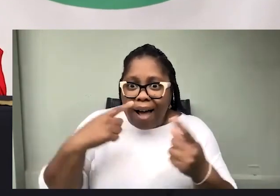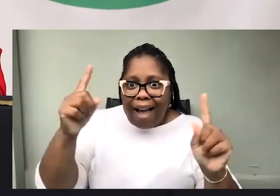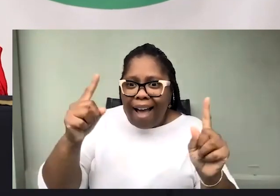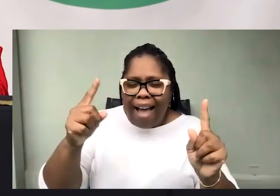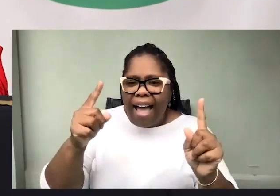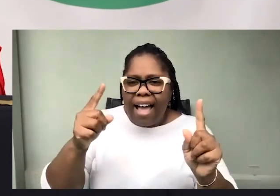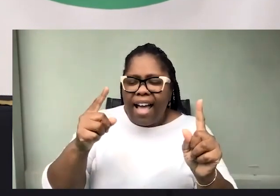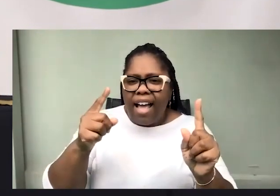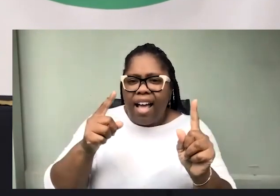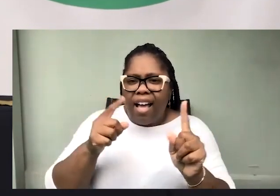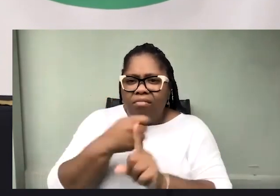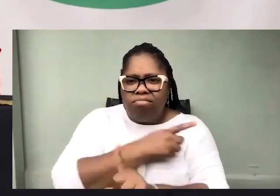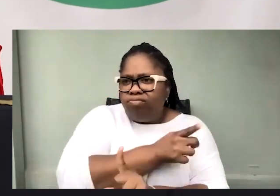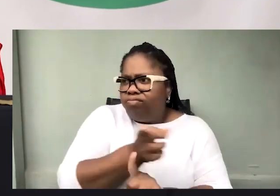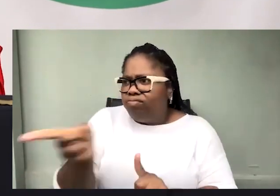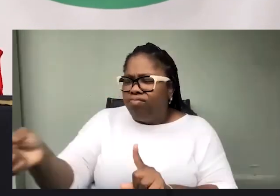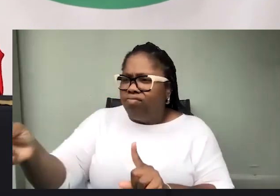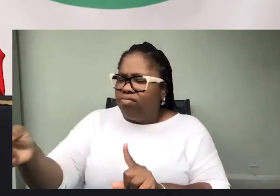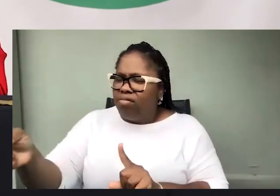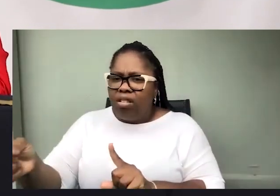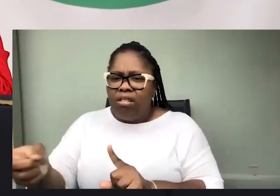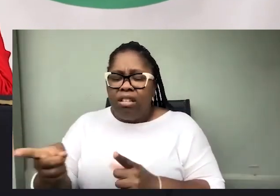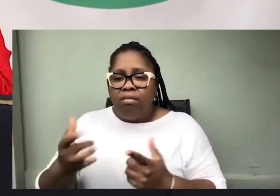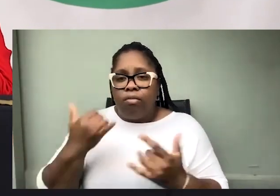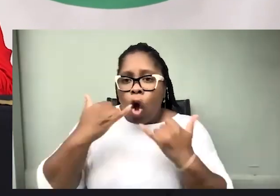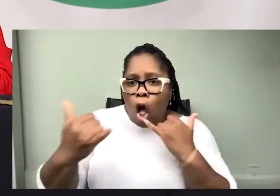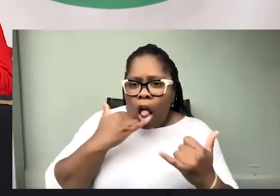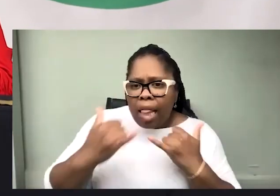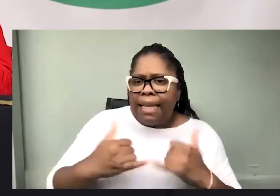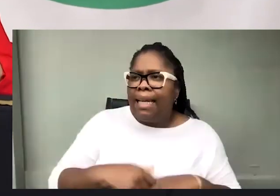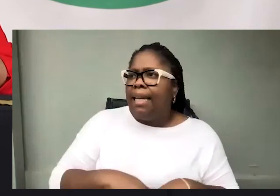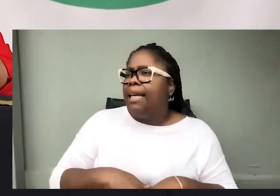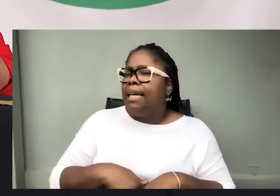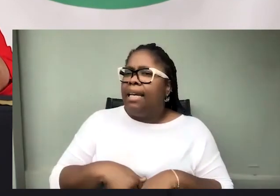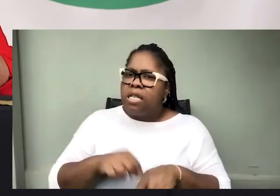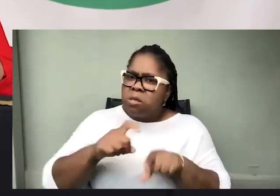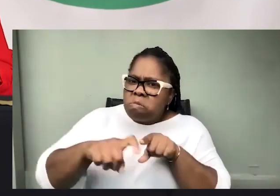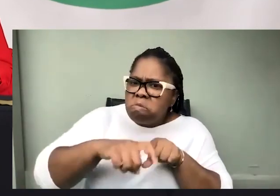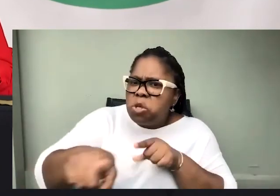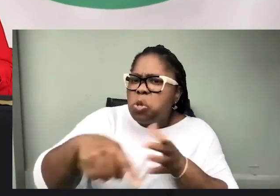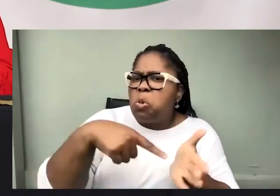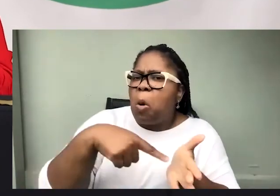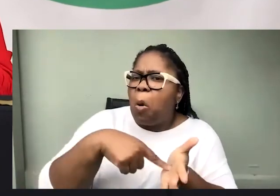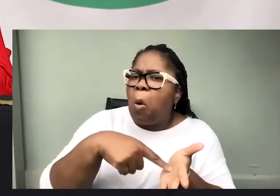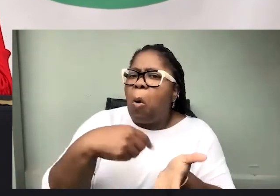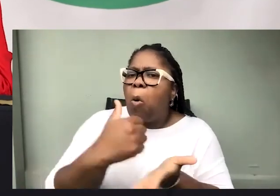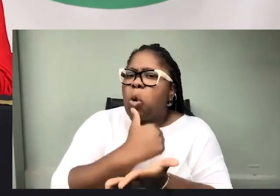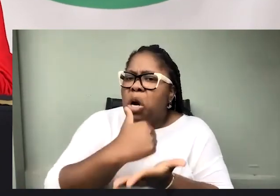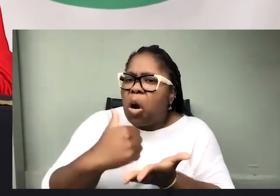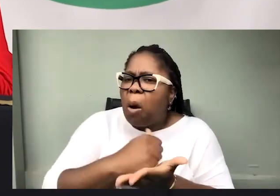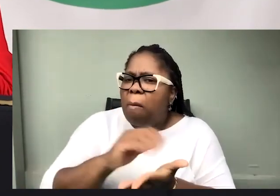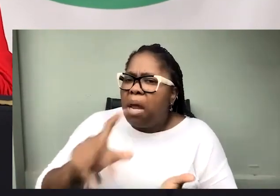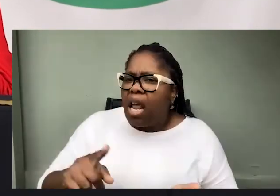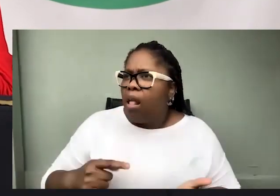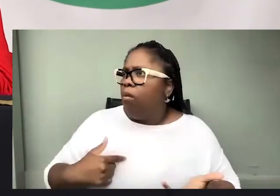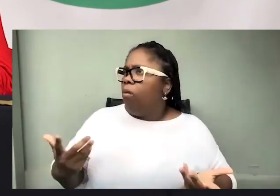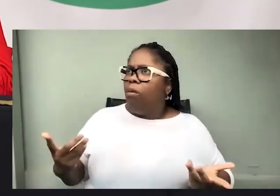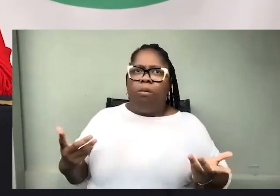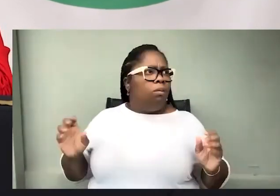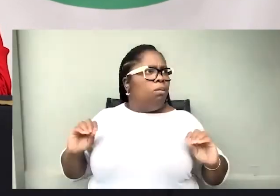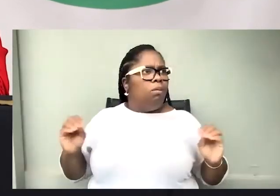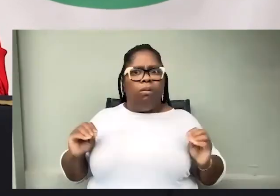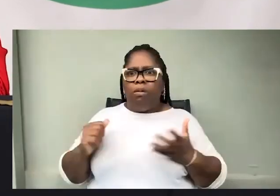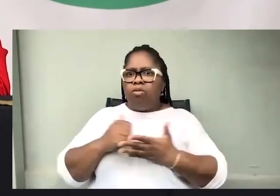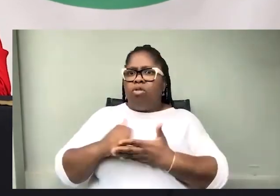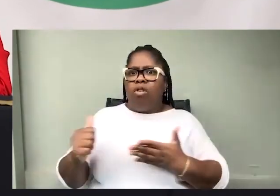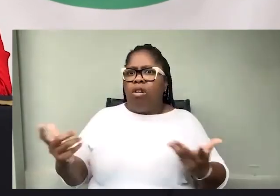find another way. So whether it's aggressively calling you, saying you owe some type of credit card bill that you don't even have a credit